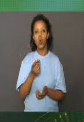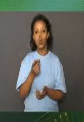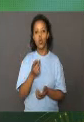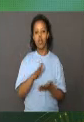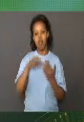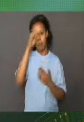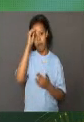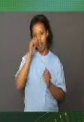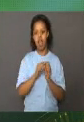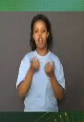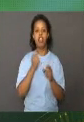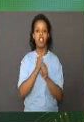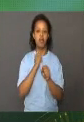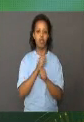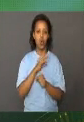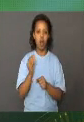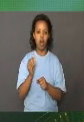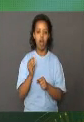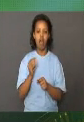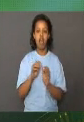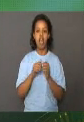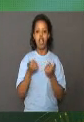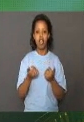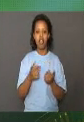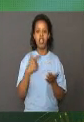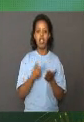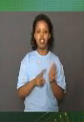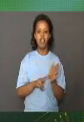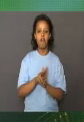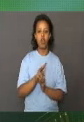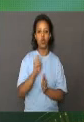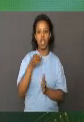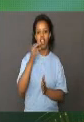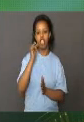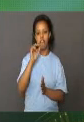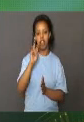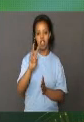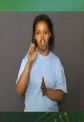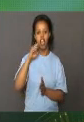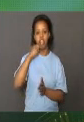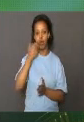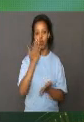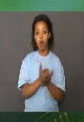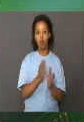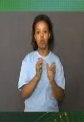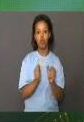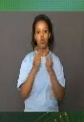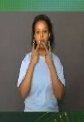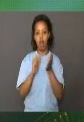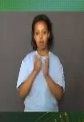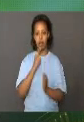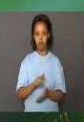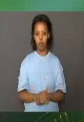they work to inhibit the reproduction of HIV enzymes. Let